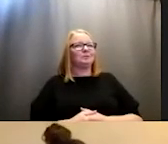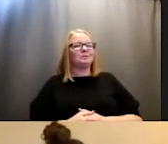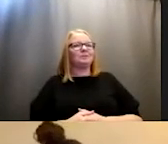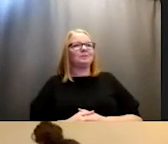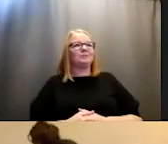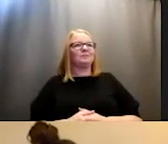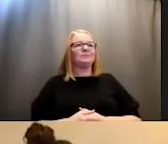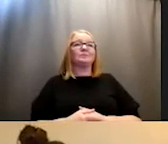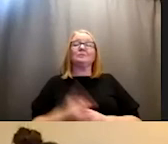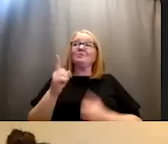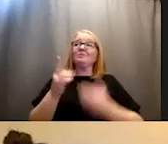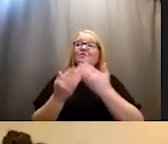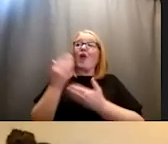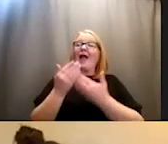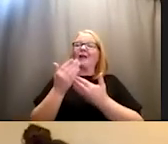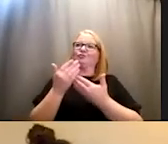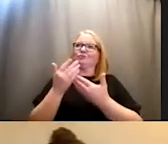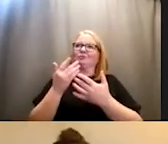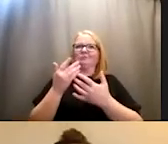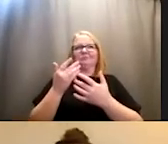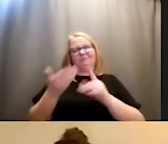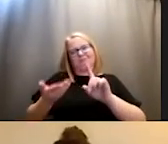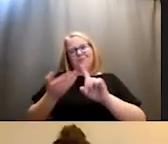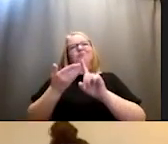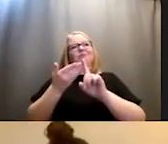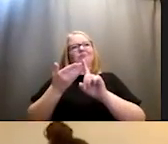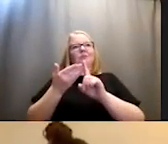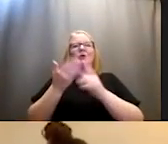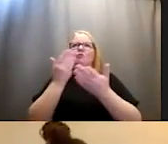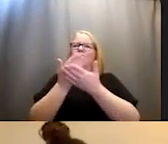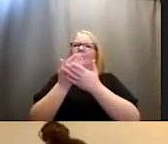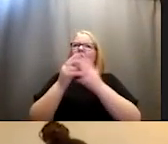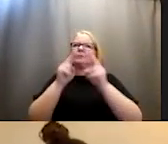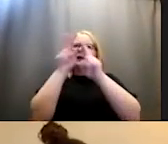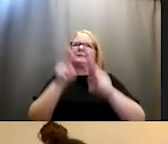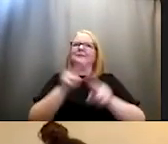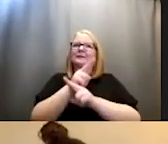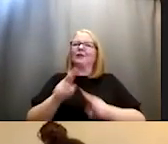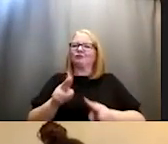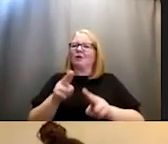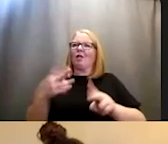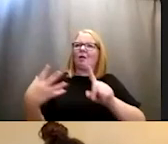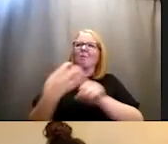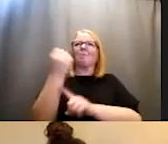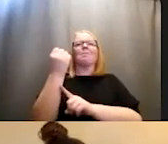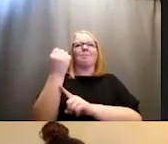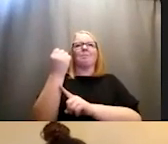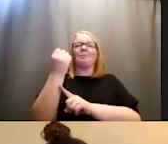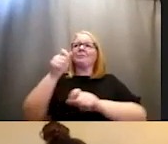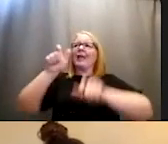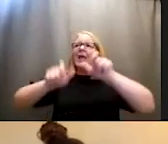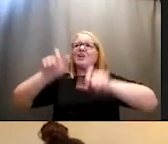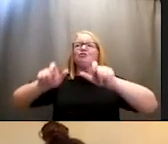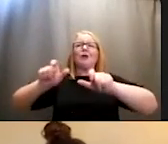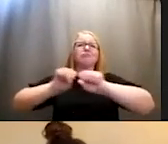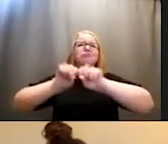This fresh approach really gained them an international success very quickly. And there were agents selling Mary Quant cosmetics all over the